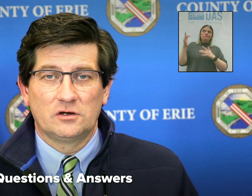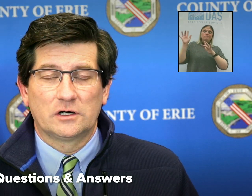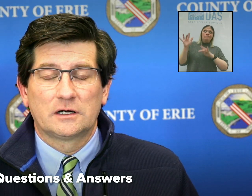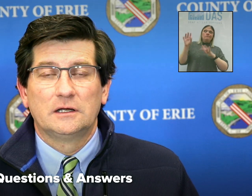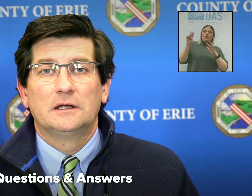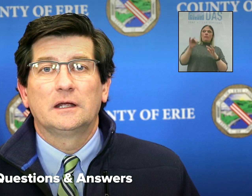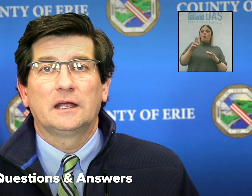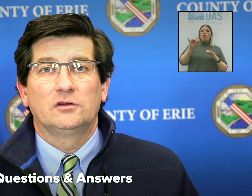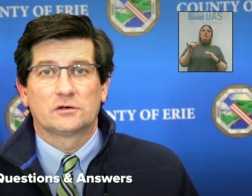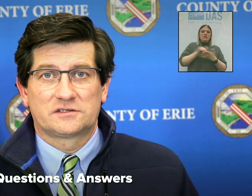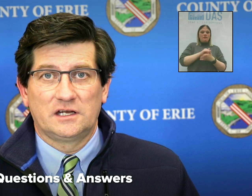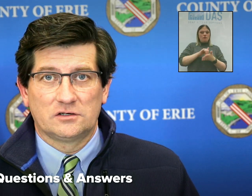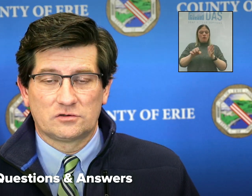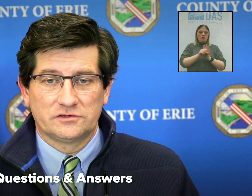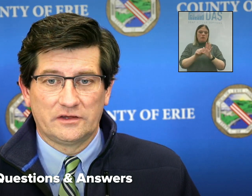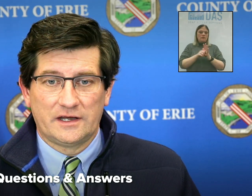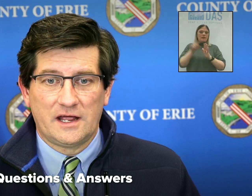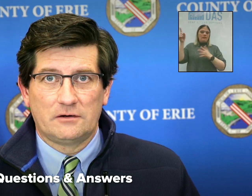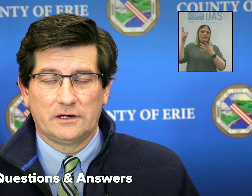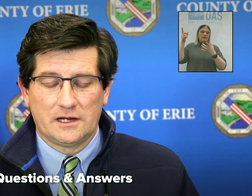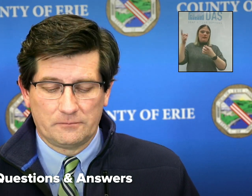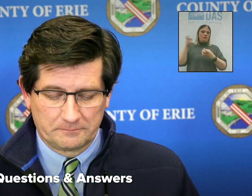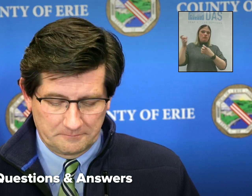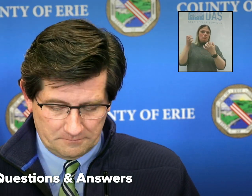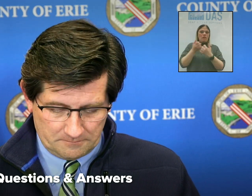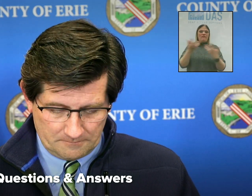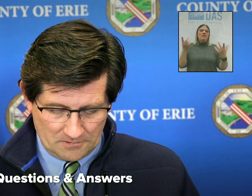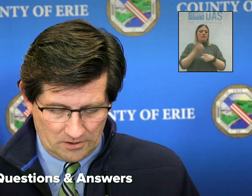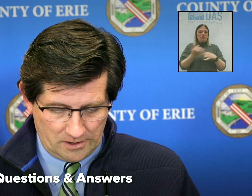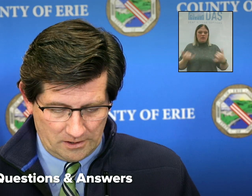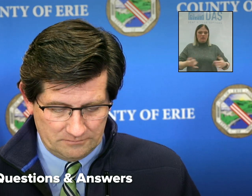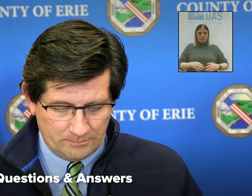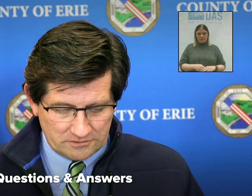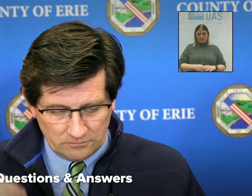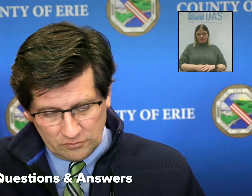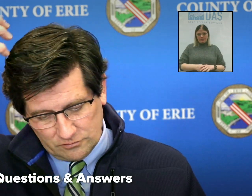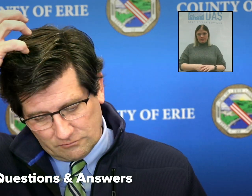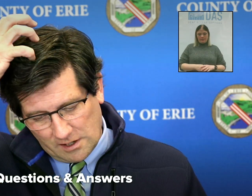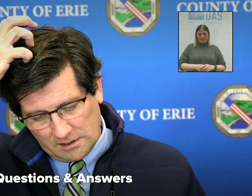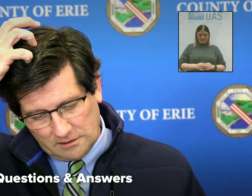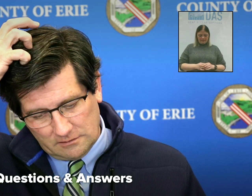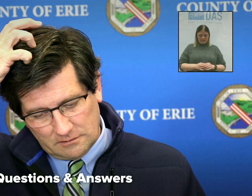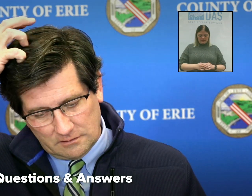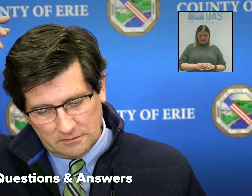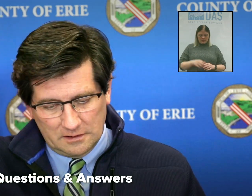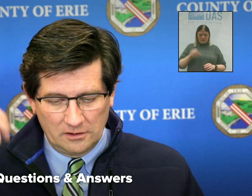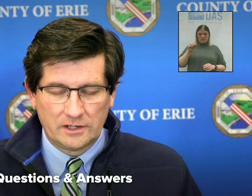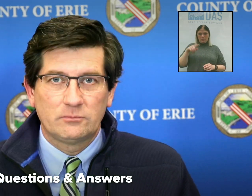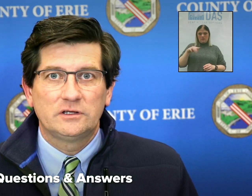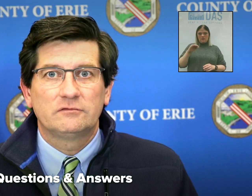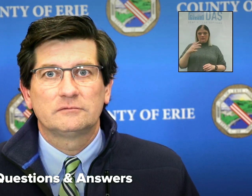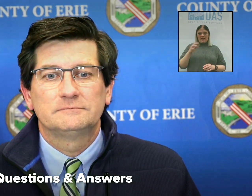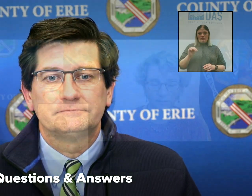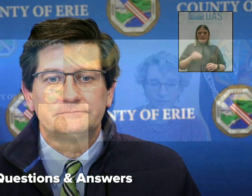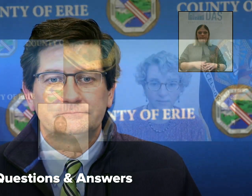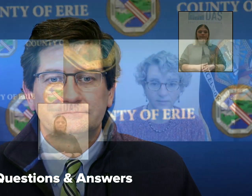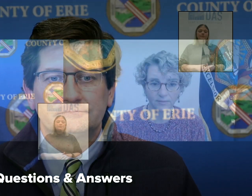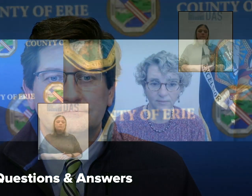Western New York, and New York State controls all that data right now. Spectrum News, Ryan and Ellen, I